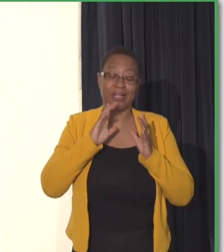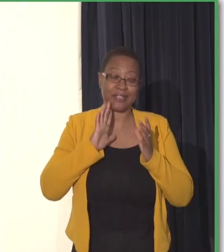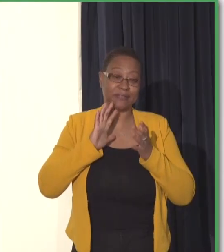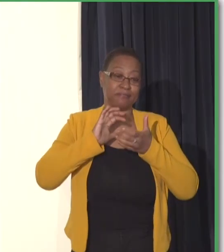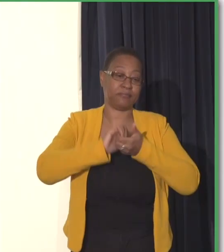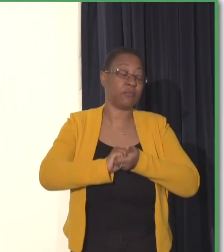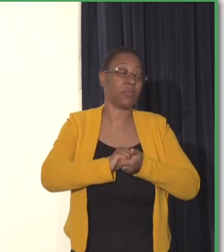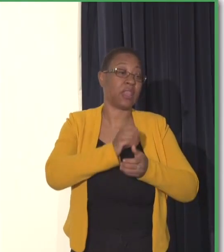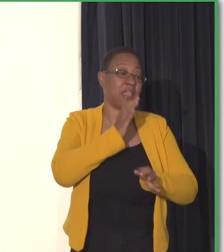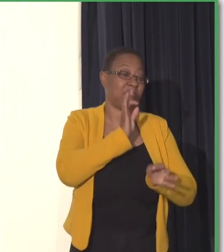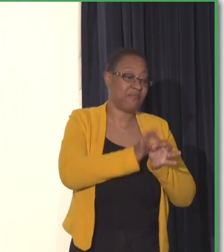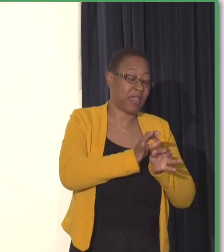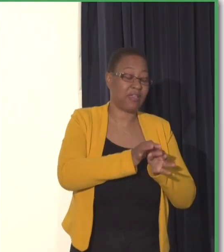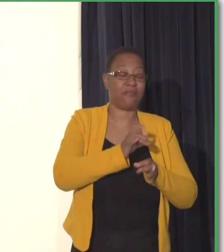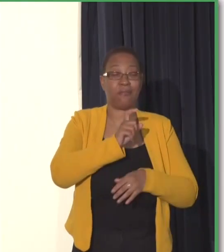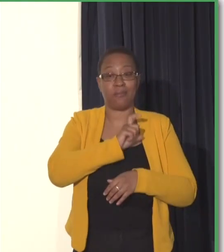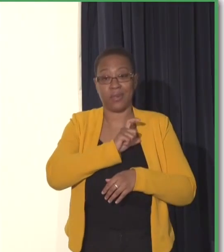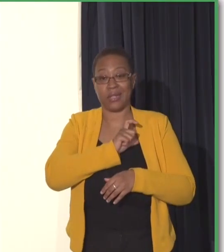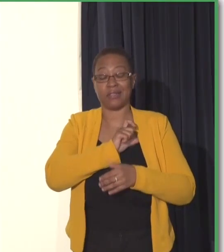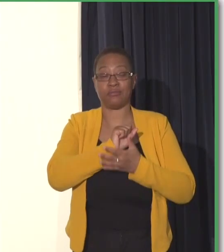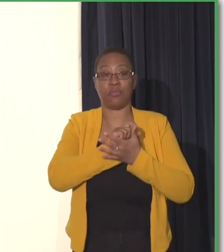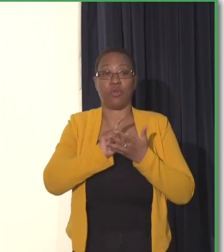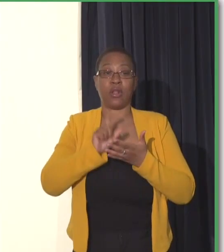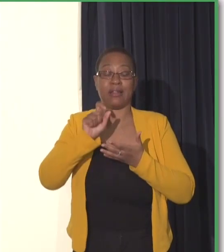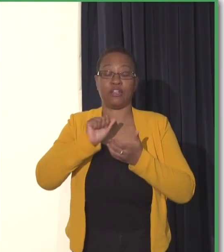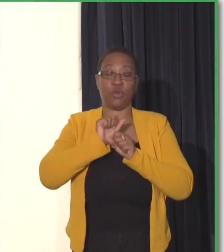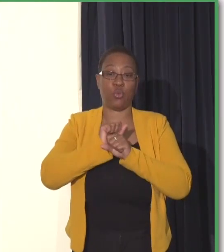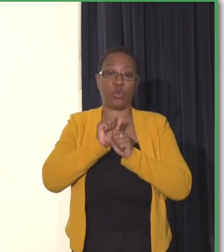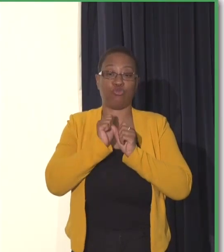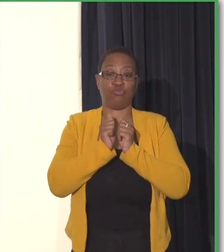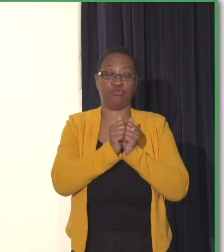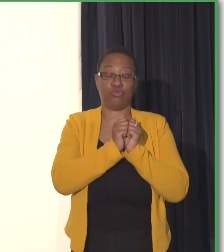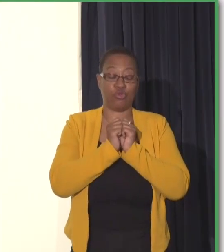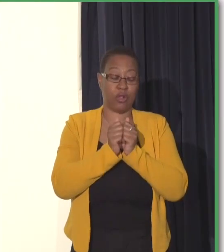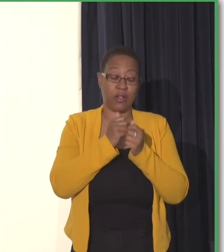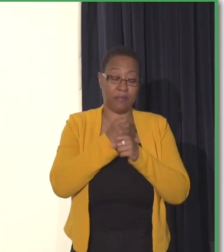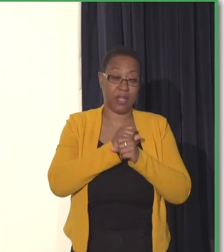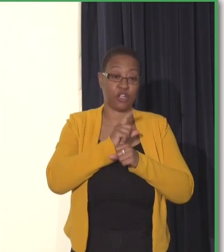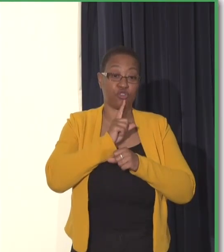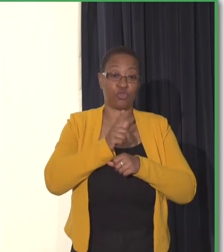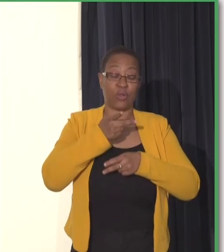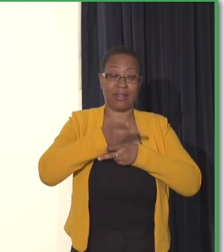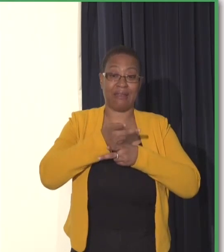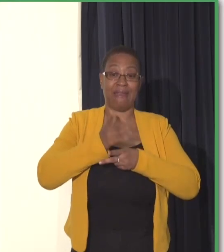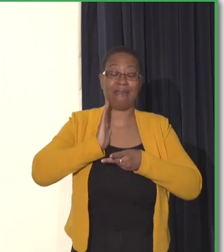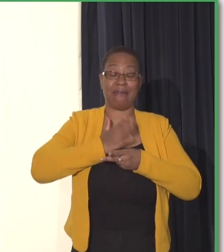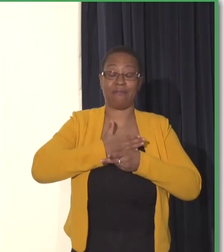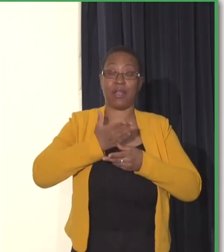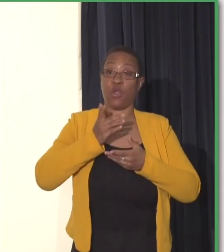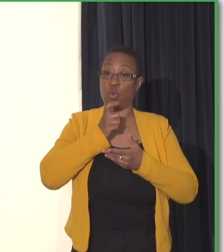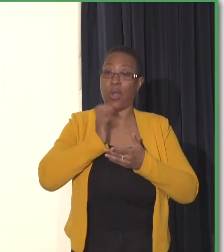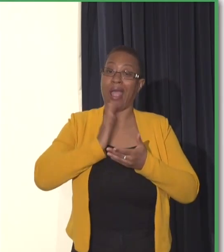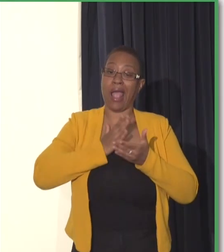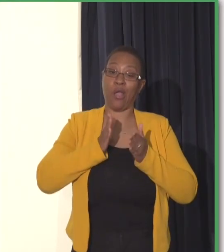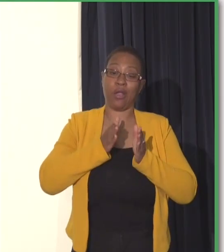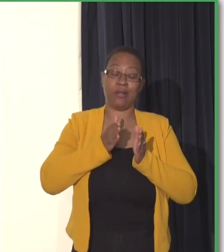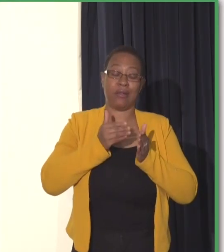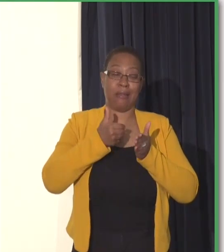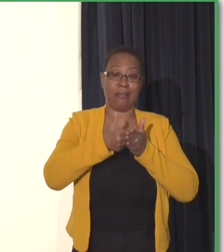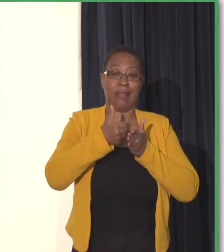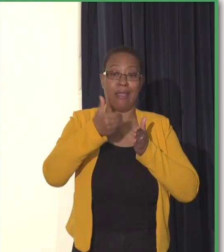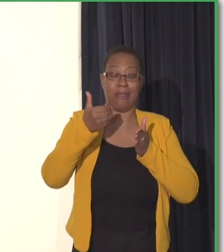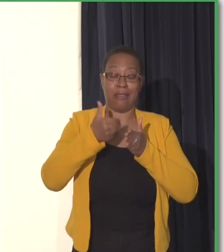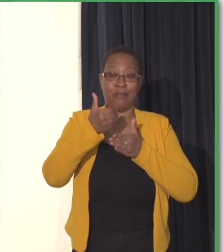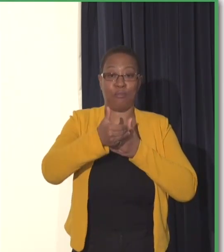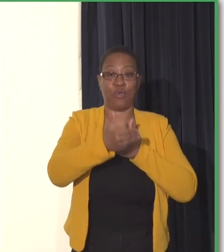faith community, police department. Everybody need to work together to be able to take care of our neighbors. And been